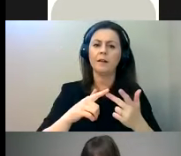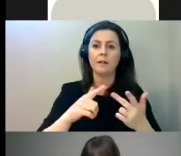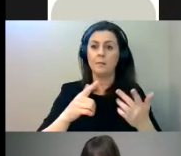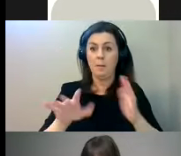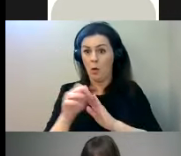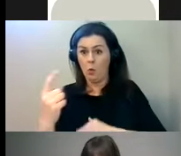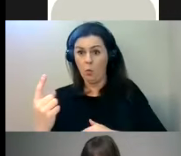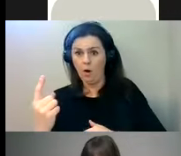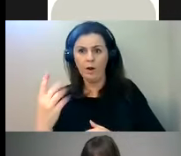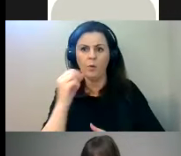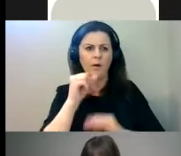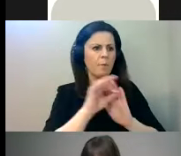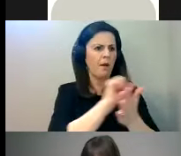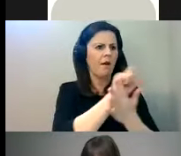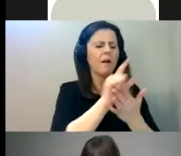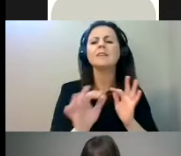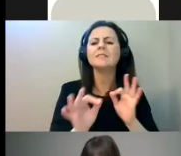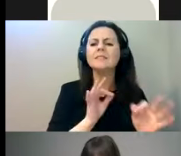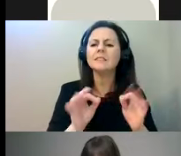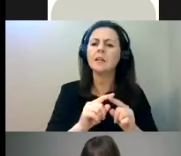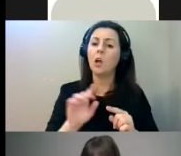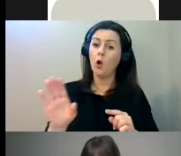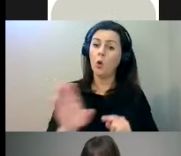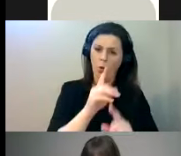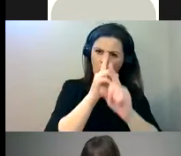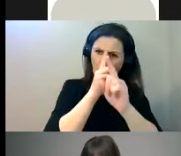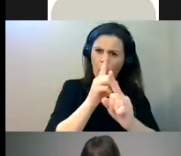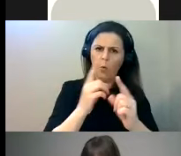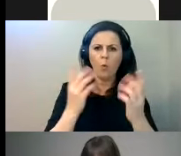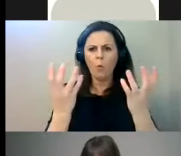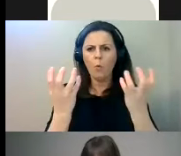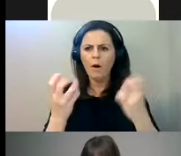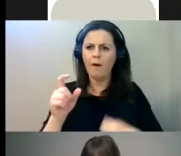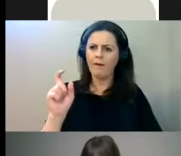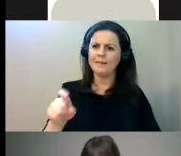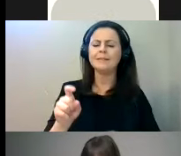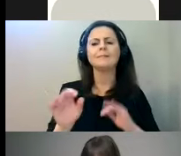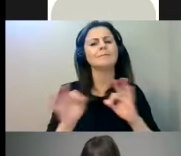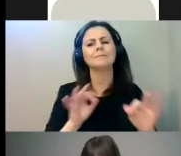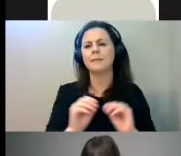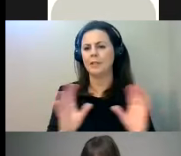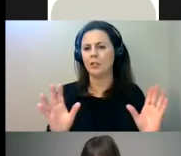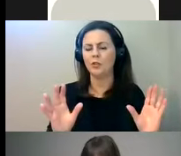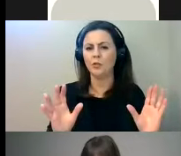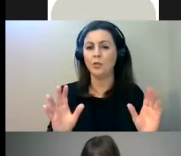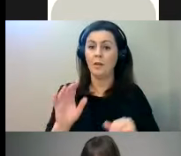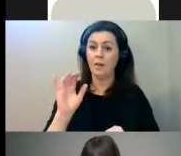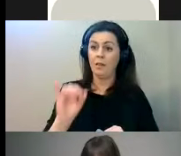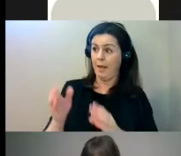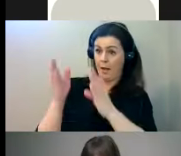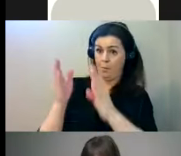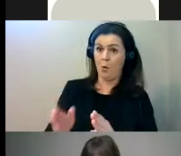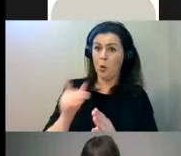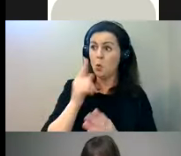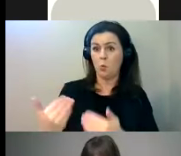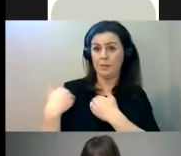other, and what your wants and needs are, so that you put that fiduciary in a position of scrutiny, that